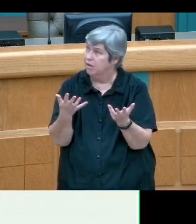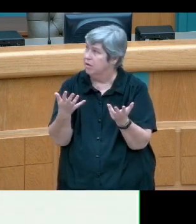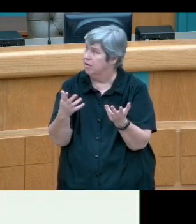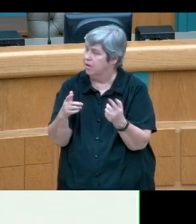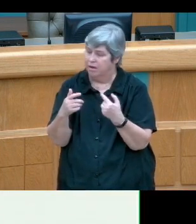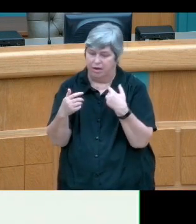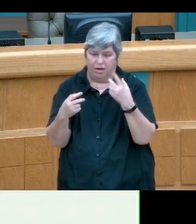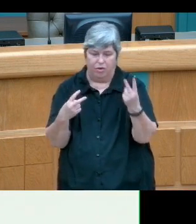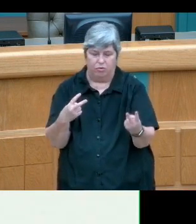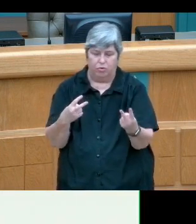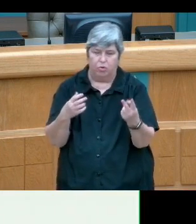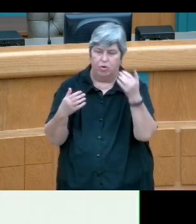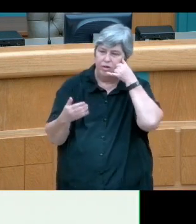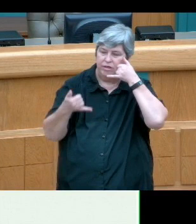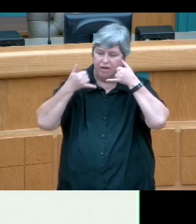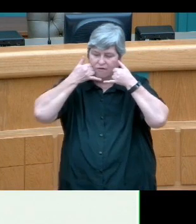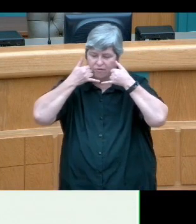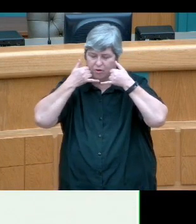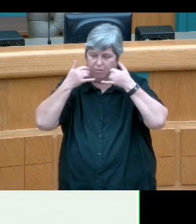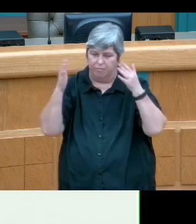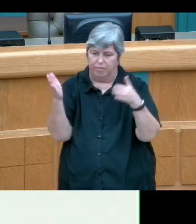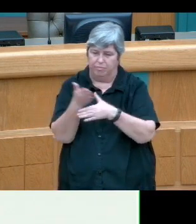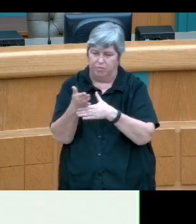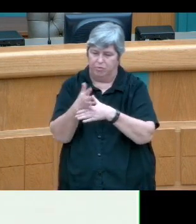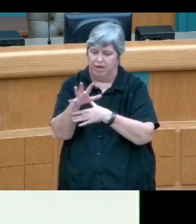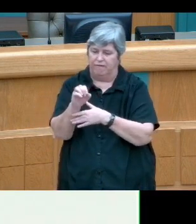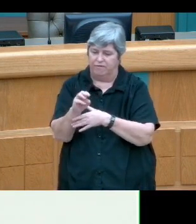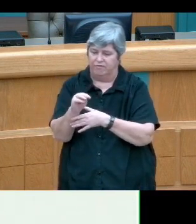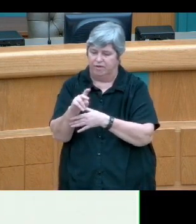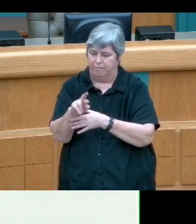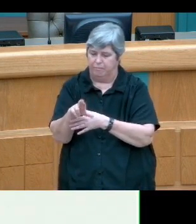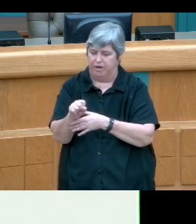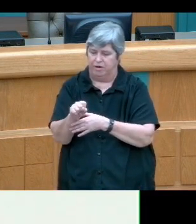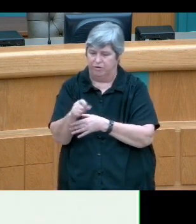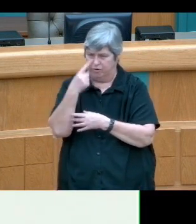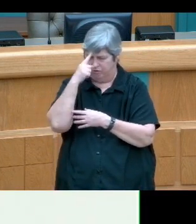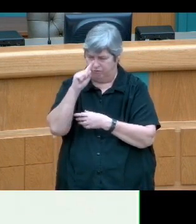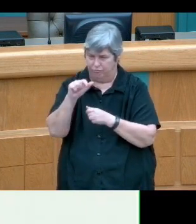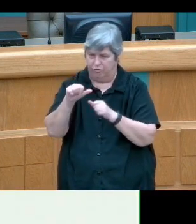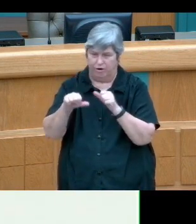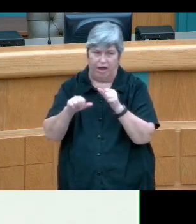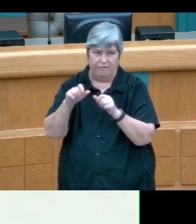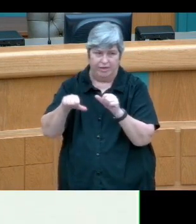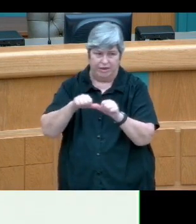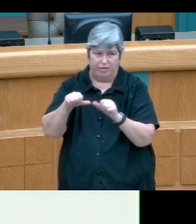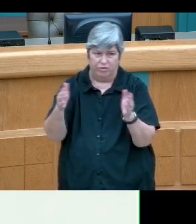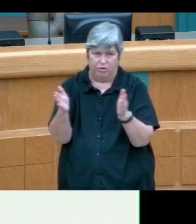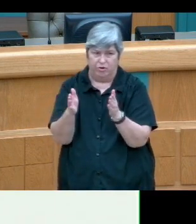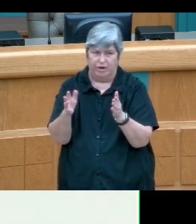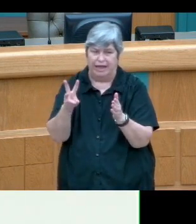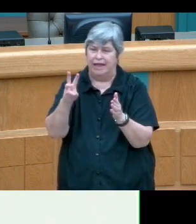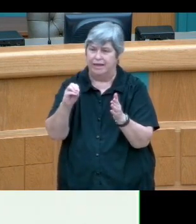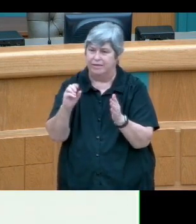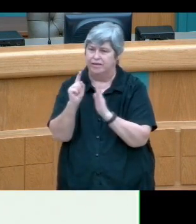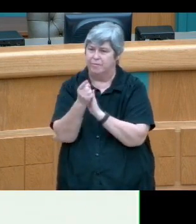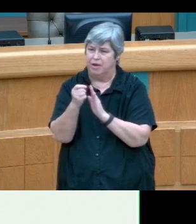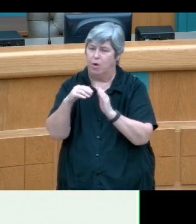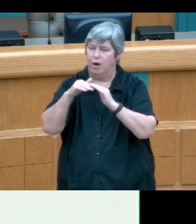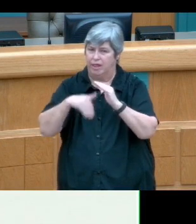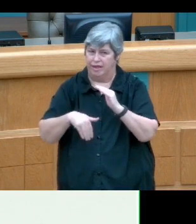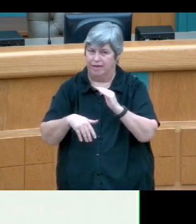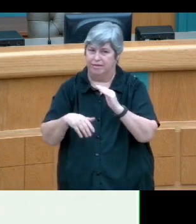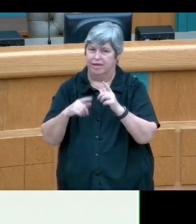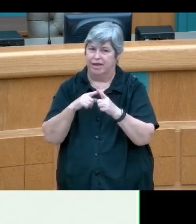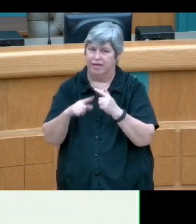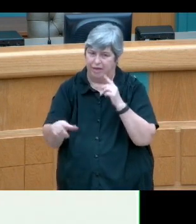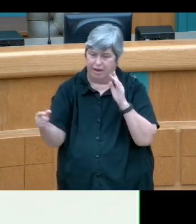have 2 devices within 50 meters of each other for 60 minutes or less. If that is detected in the data,